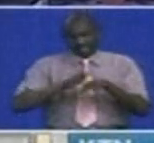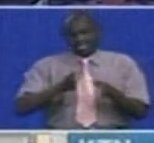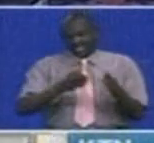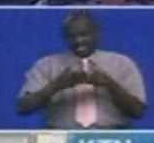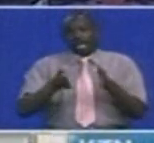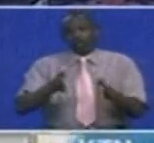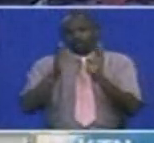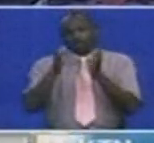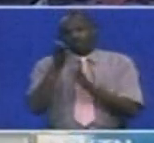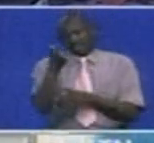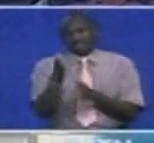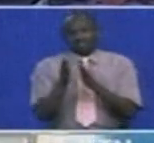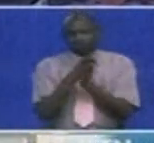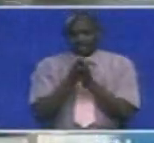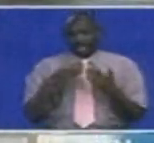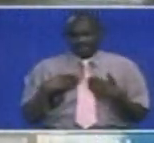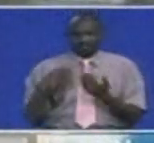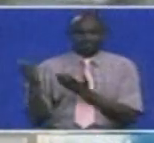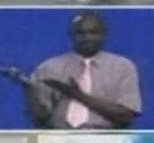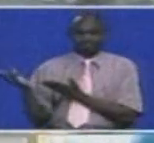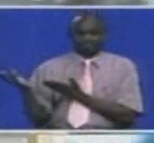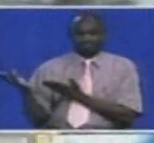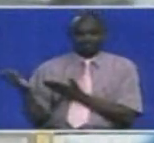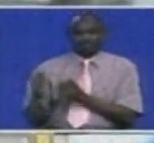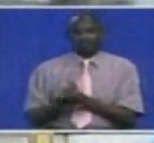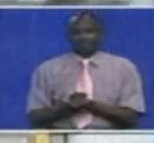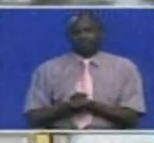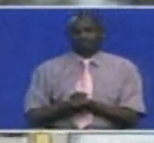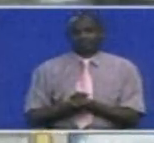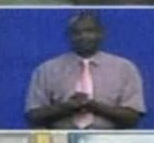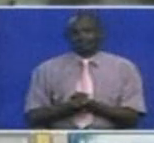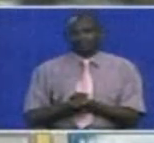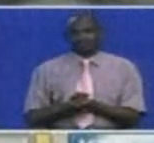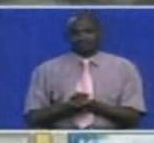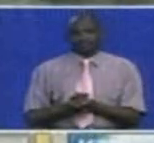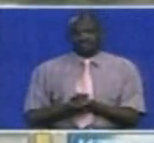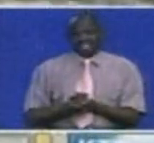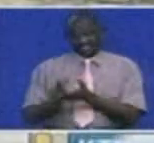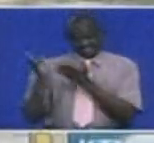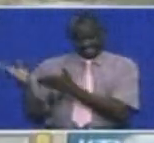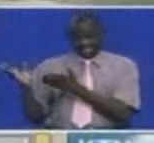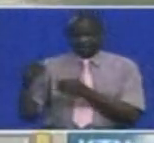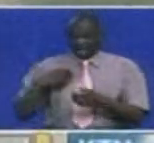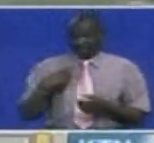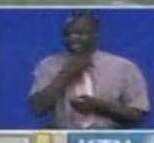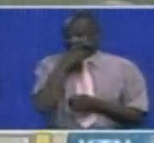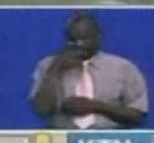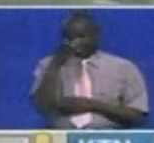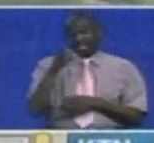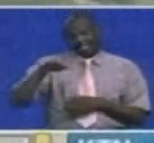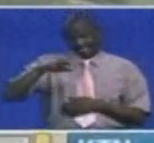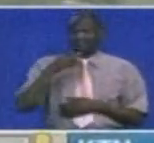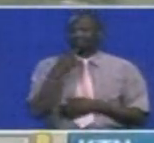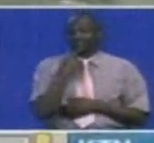reports. This being the drought season in Turkana